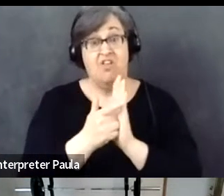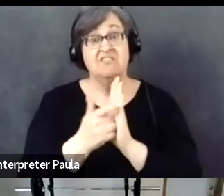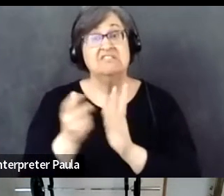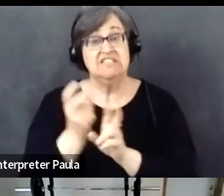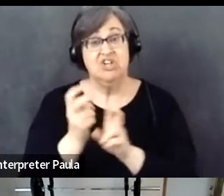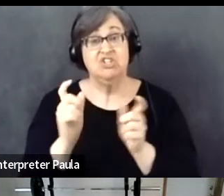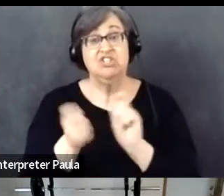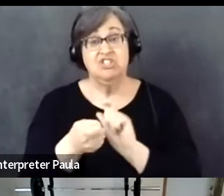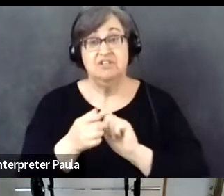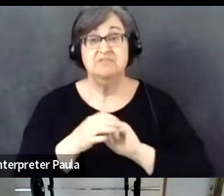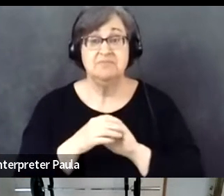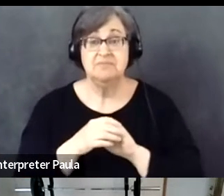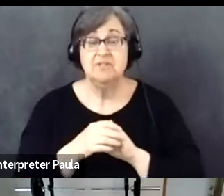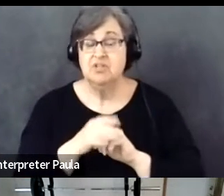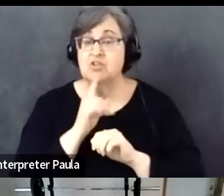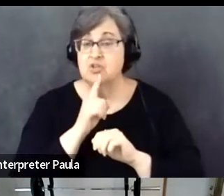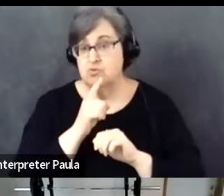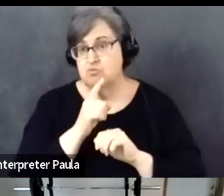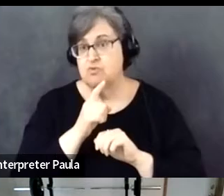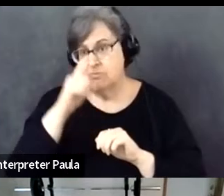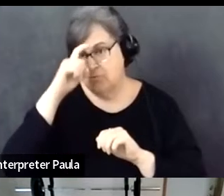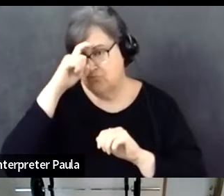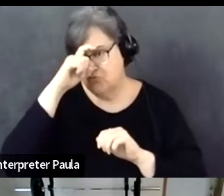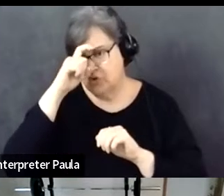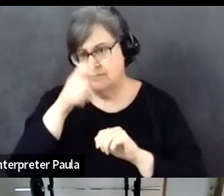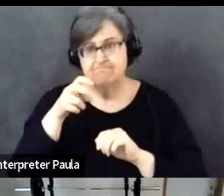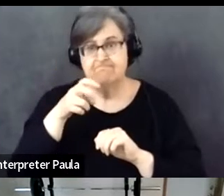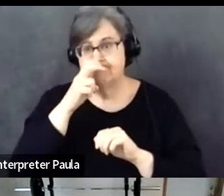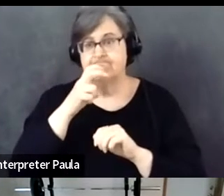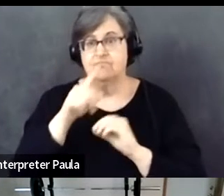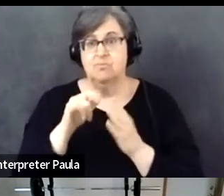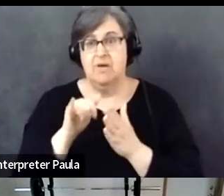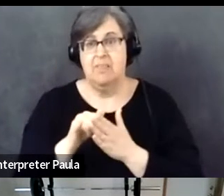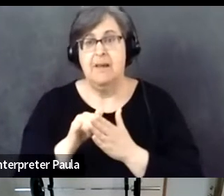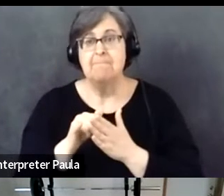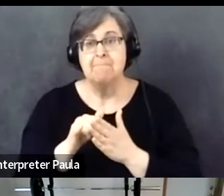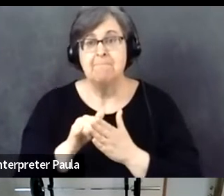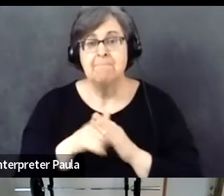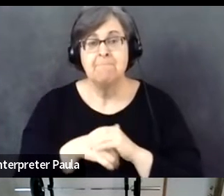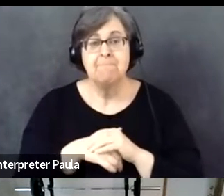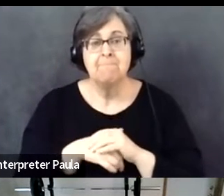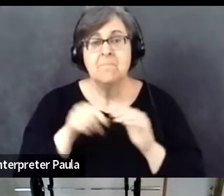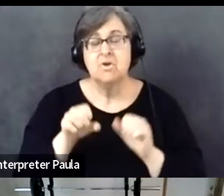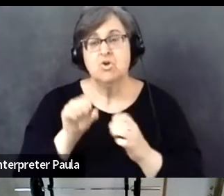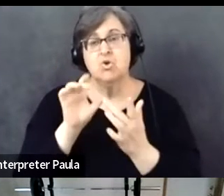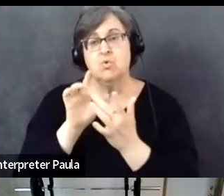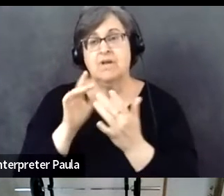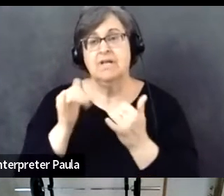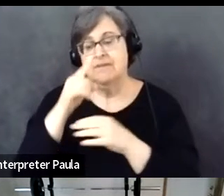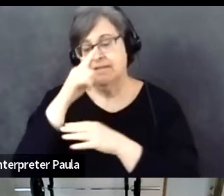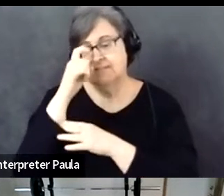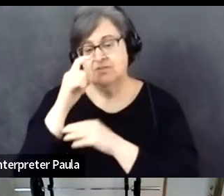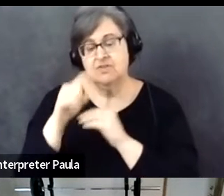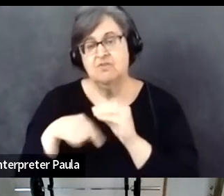So they are very prudent about that process. I just wanted to make that comment. You can reach out this summer in regards